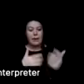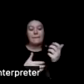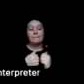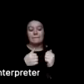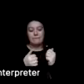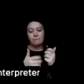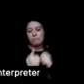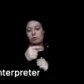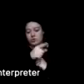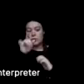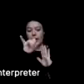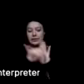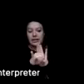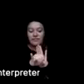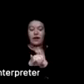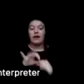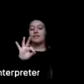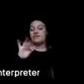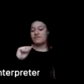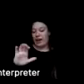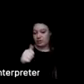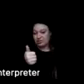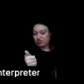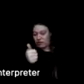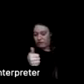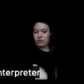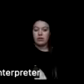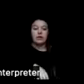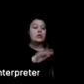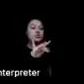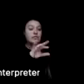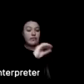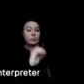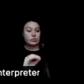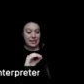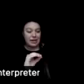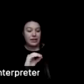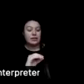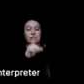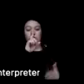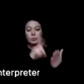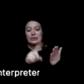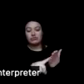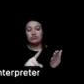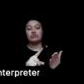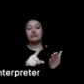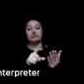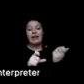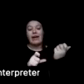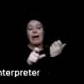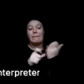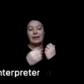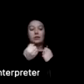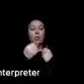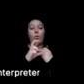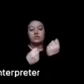faculty, about 20% identified as being in positions of research administration or other support roles on campus,